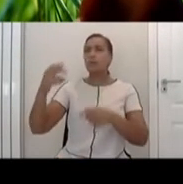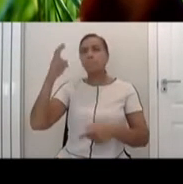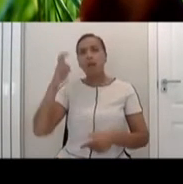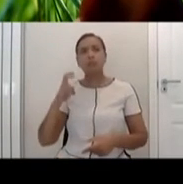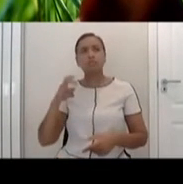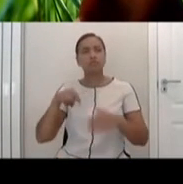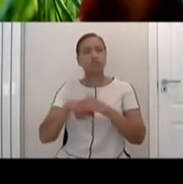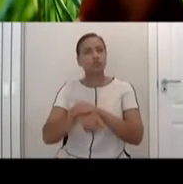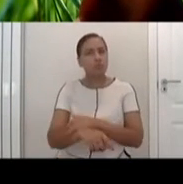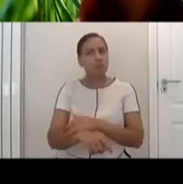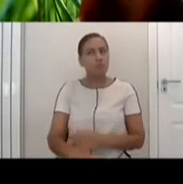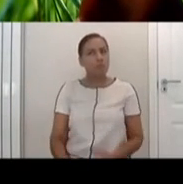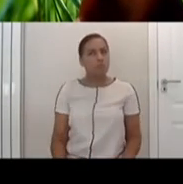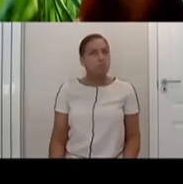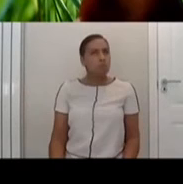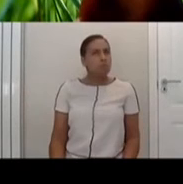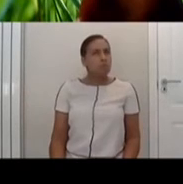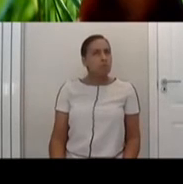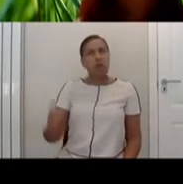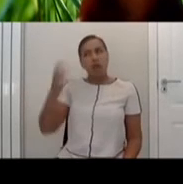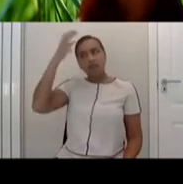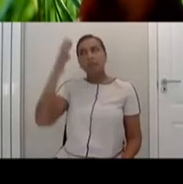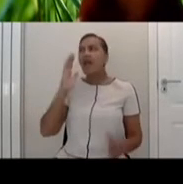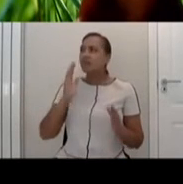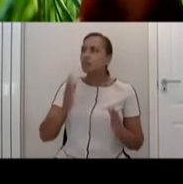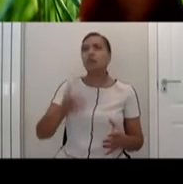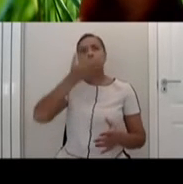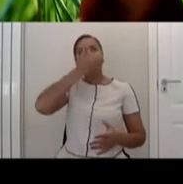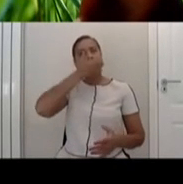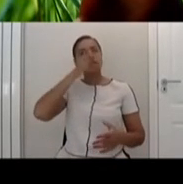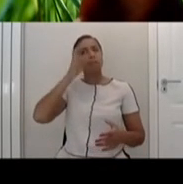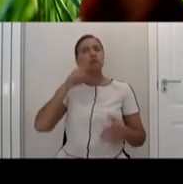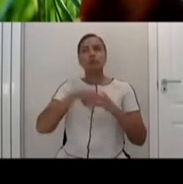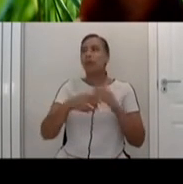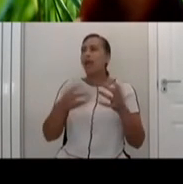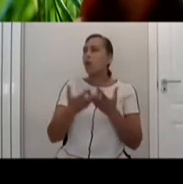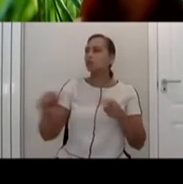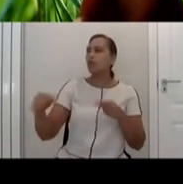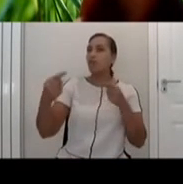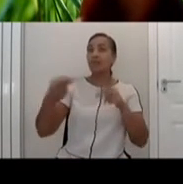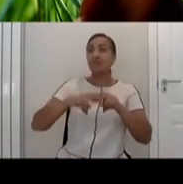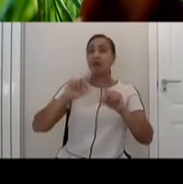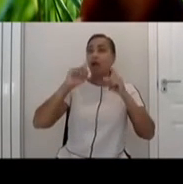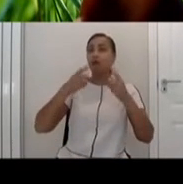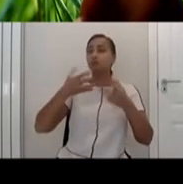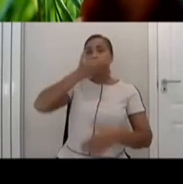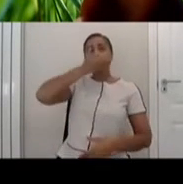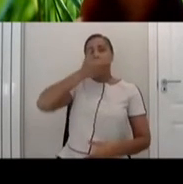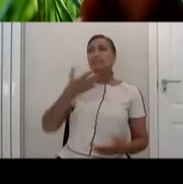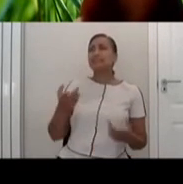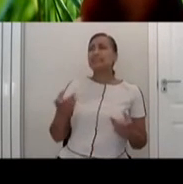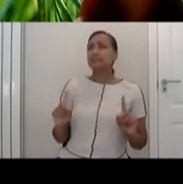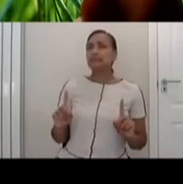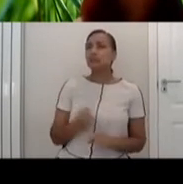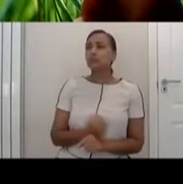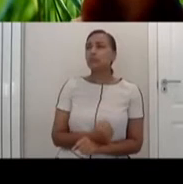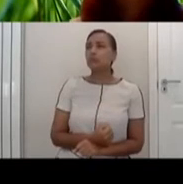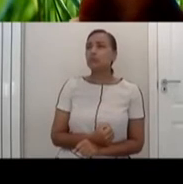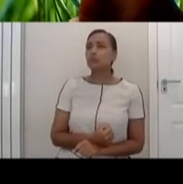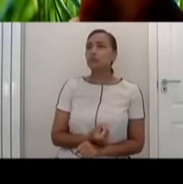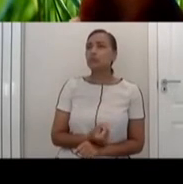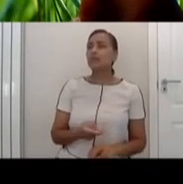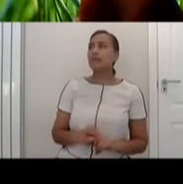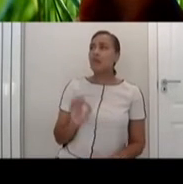I'm not personally aware. I don't know if Mark or Dudu is aware of how, you know, how that's being challenged, as far as if people are asking